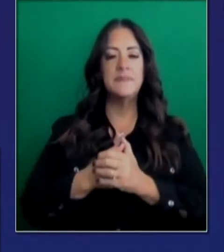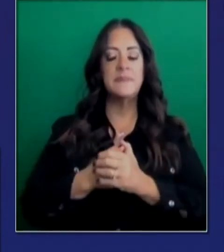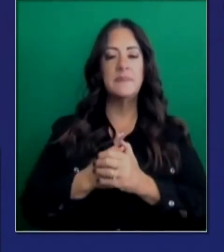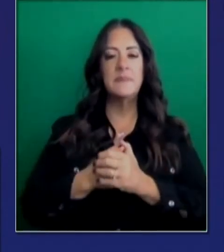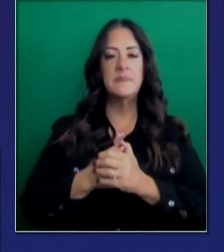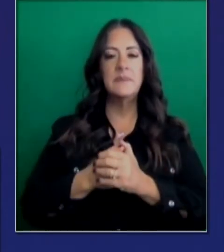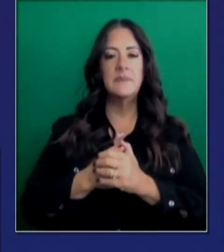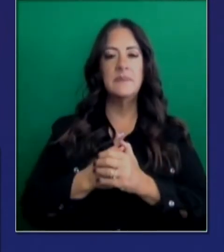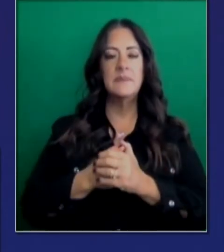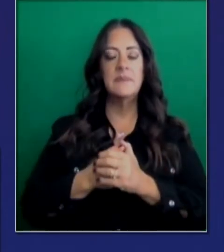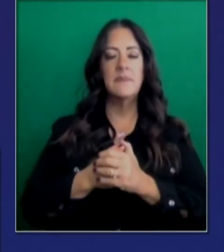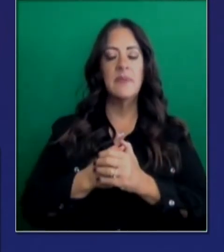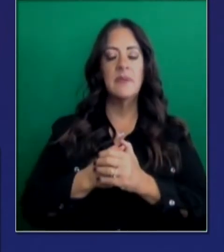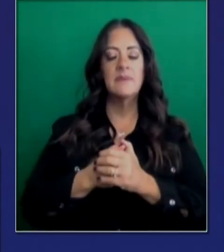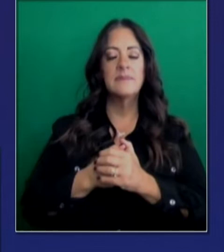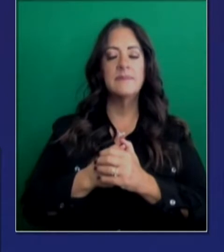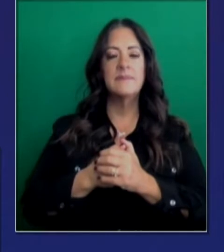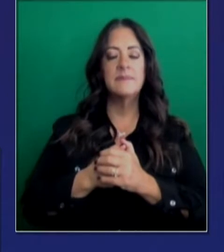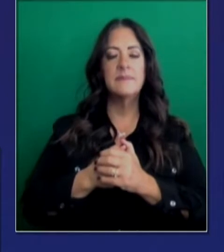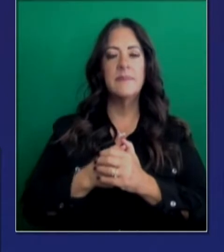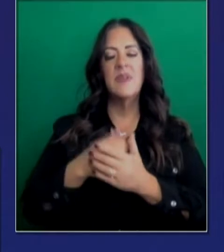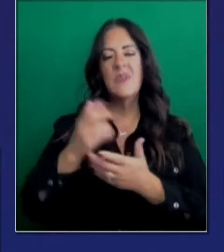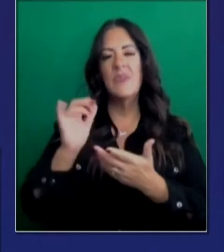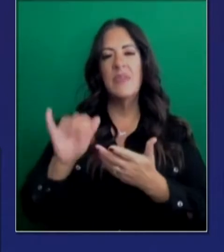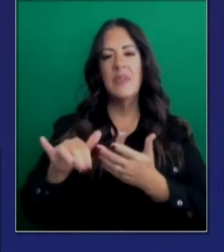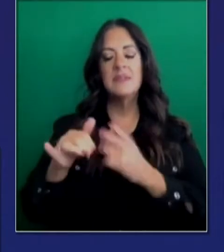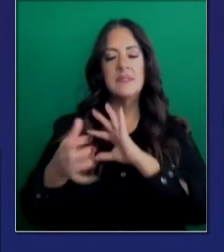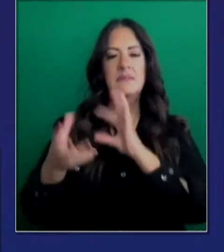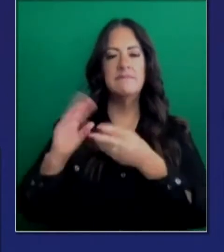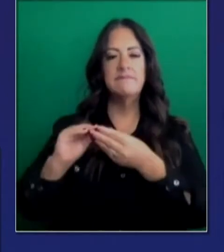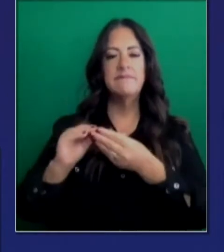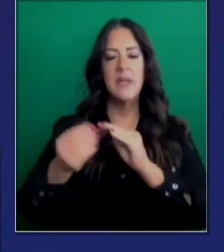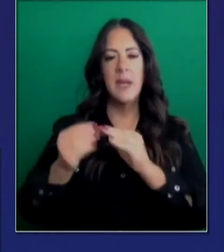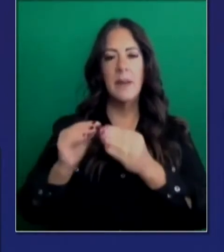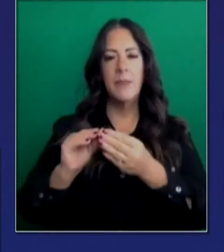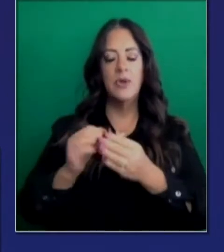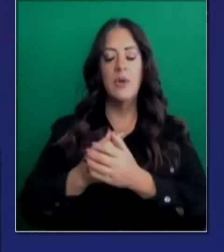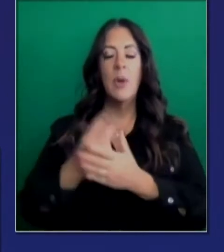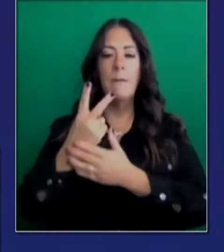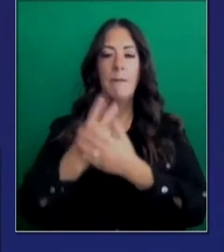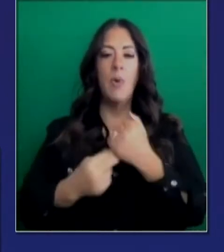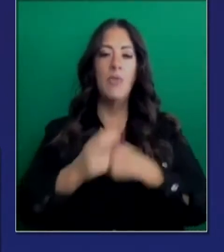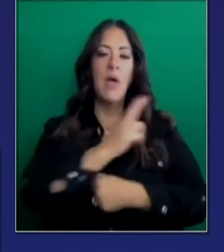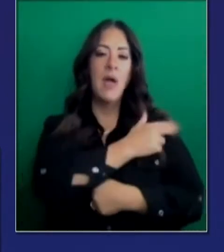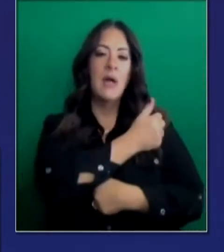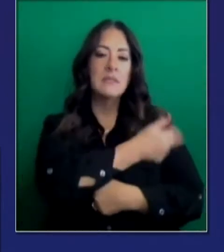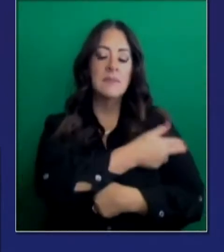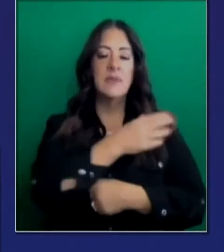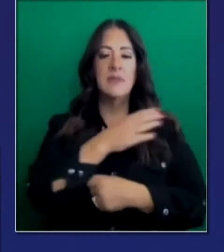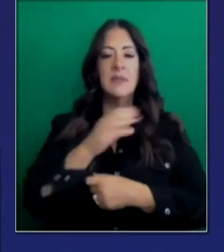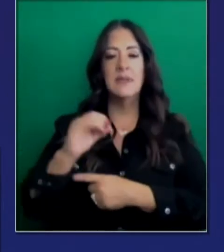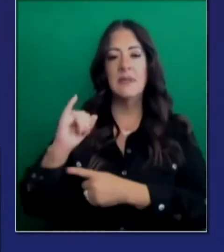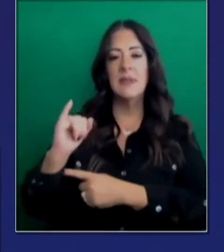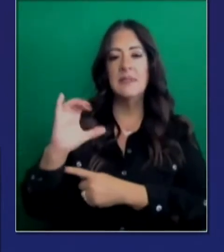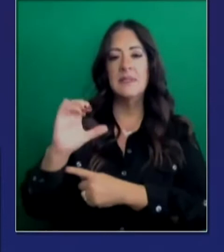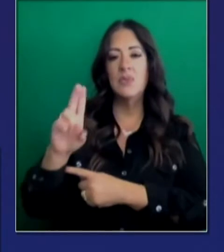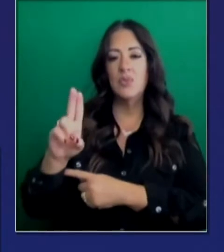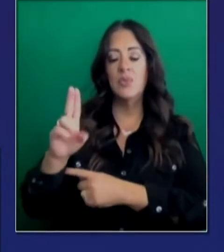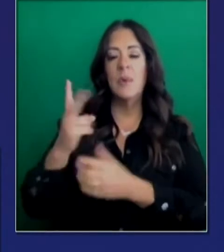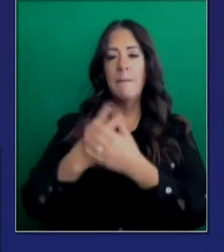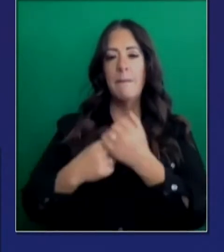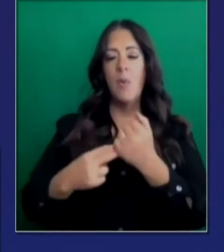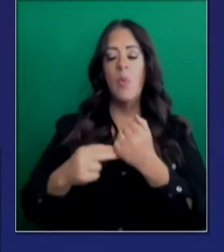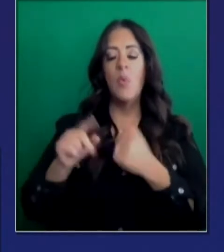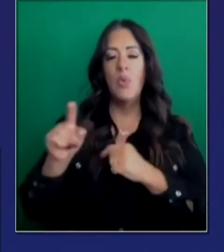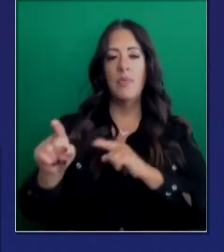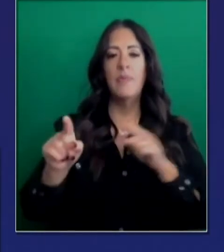5% increase in ICUs. So both the hospitals and the ICUs experiencing a rate of increase